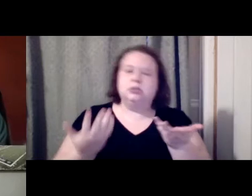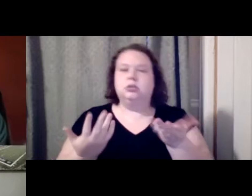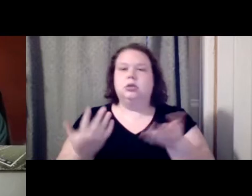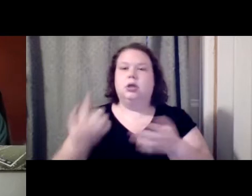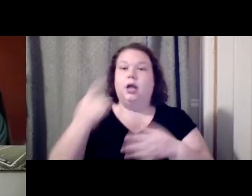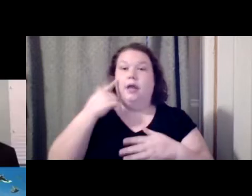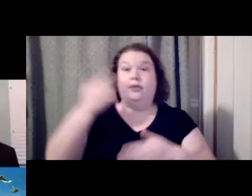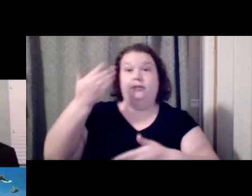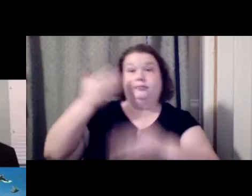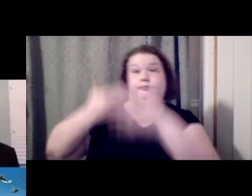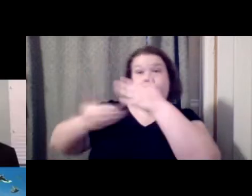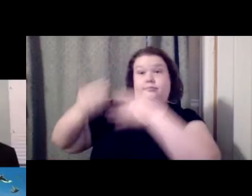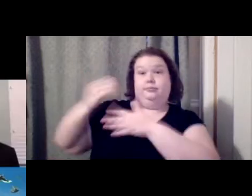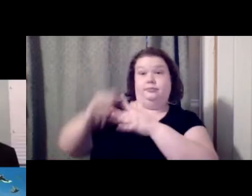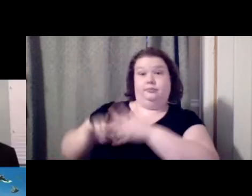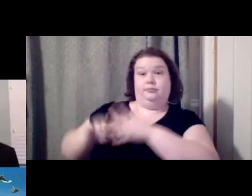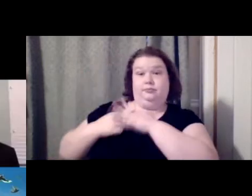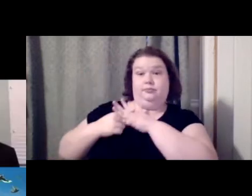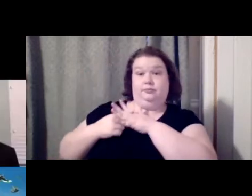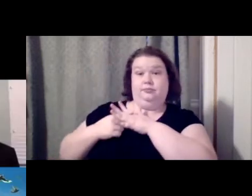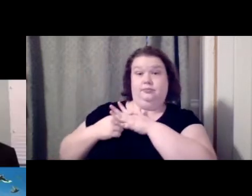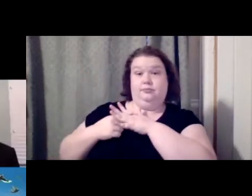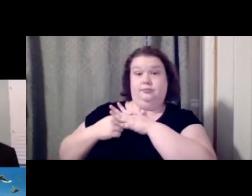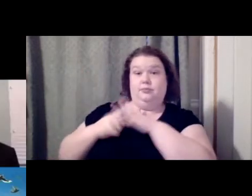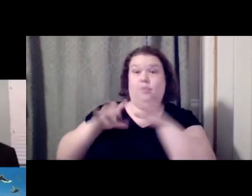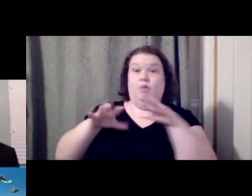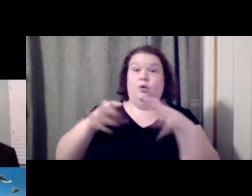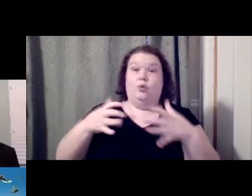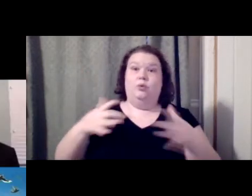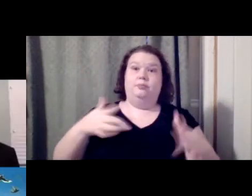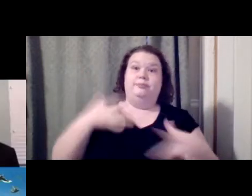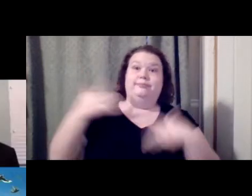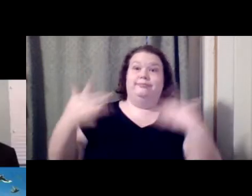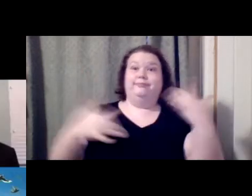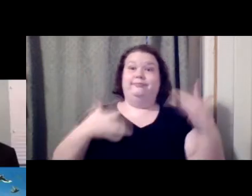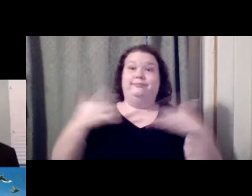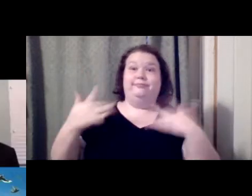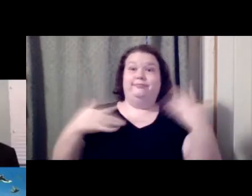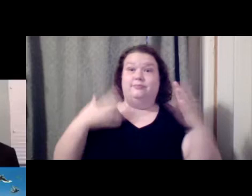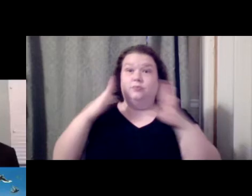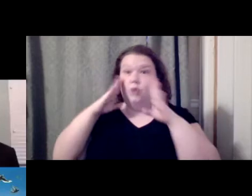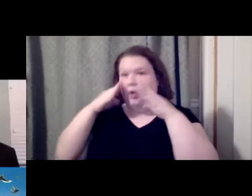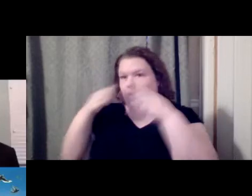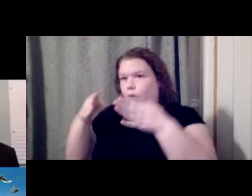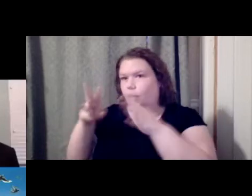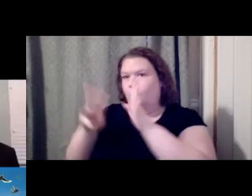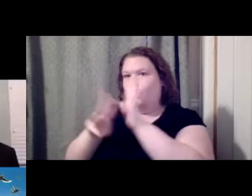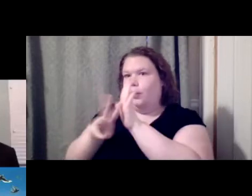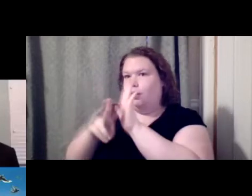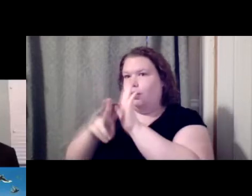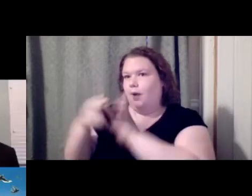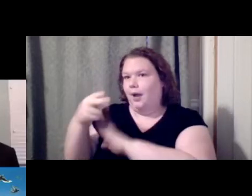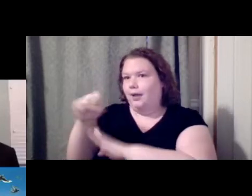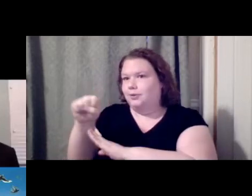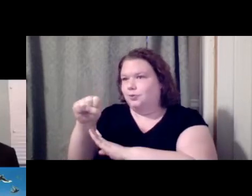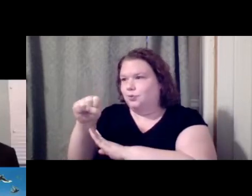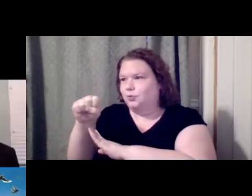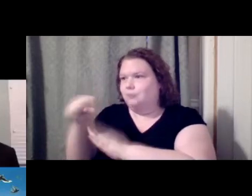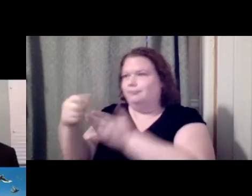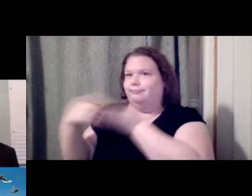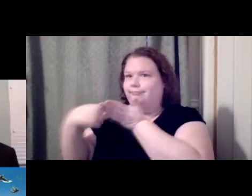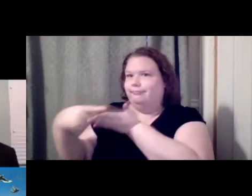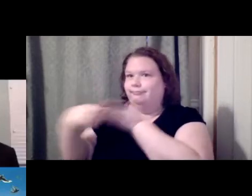very enthusiastic about isolating, looking in detail at Waco High School. A lot of discussion took place there.